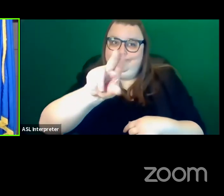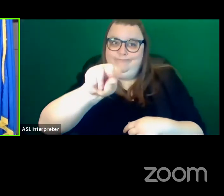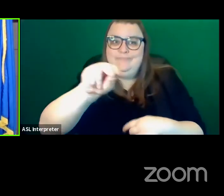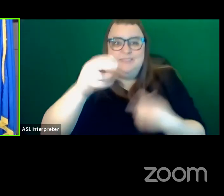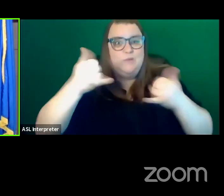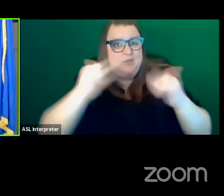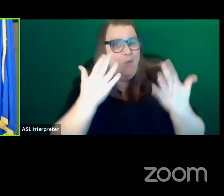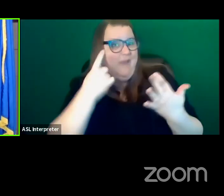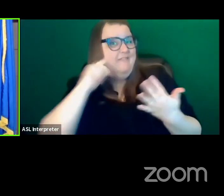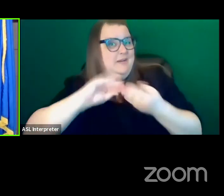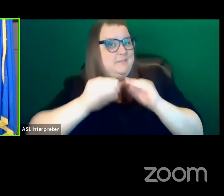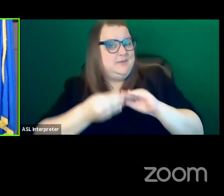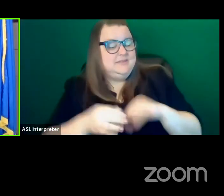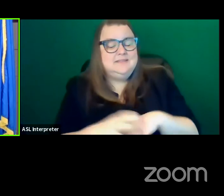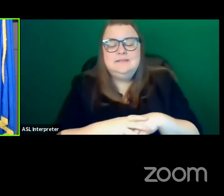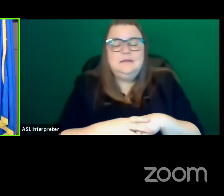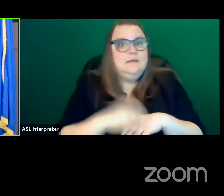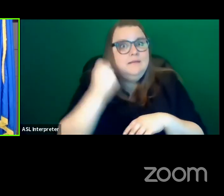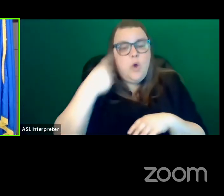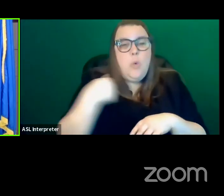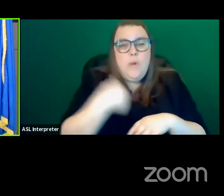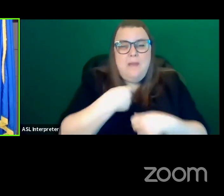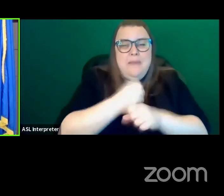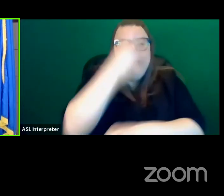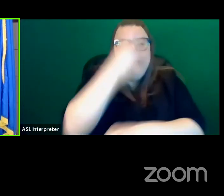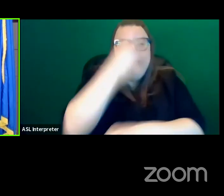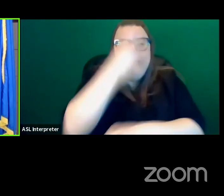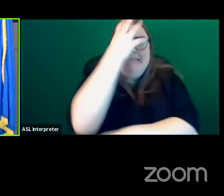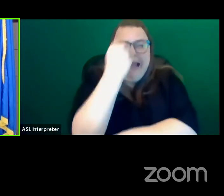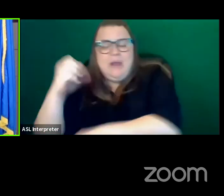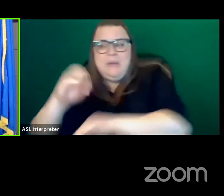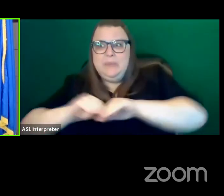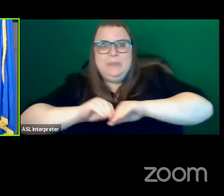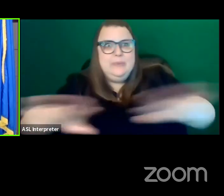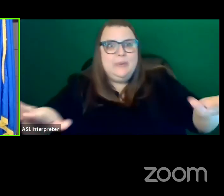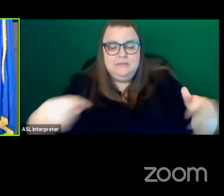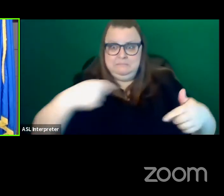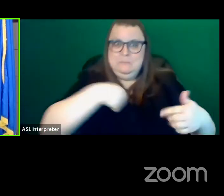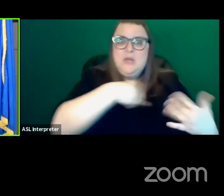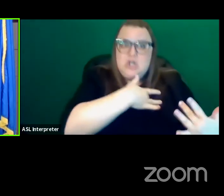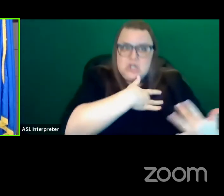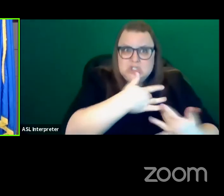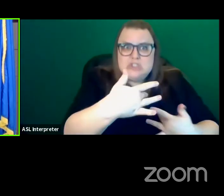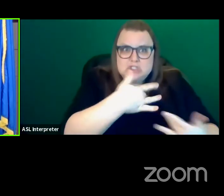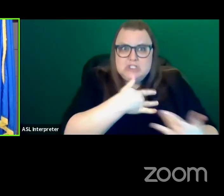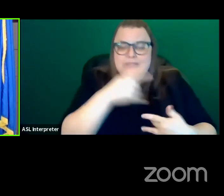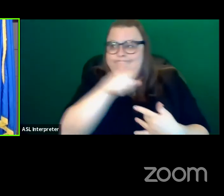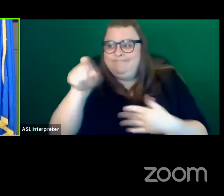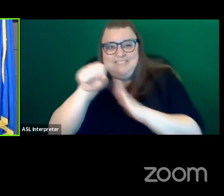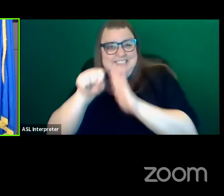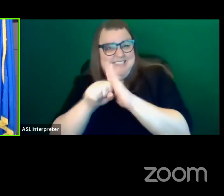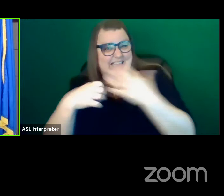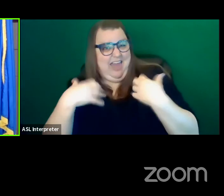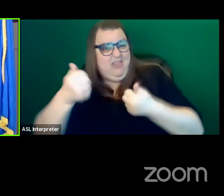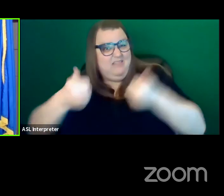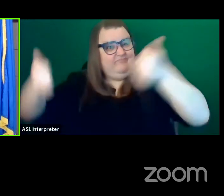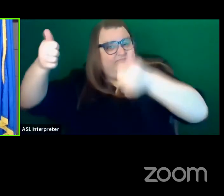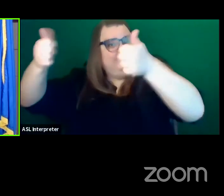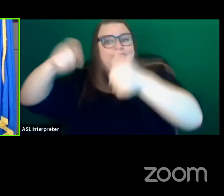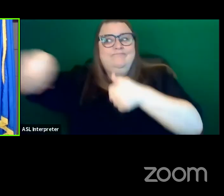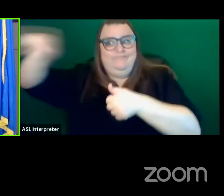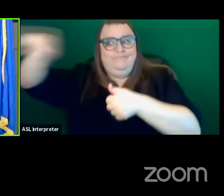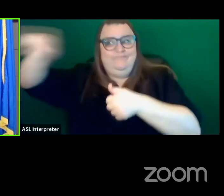records. I am concerned as state health officials are concerned. And if that's not enough, I'd like to share the recommendations and